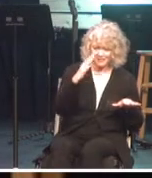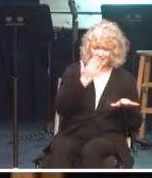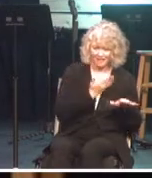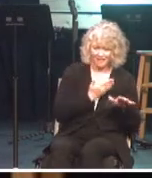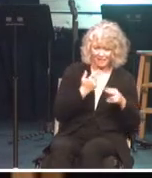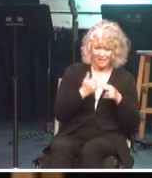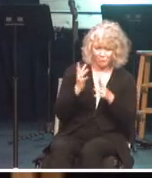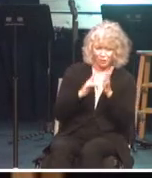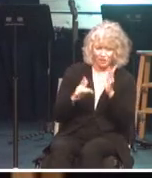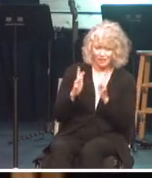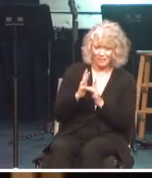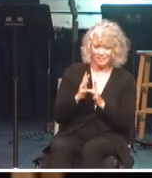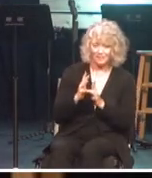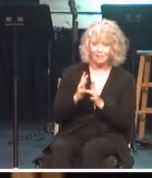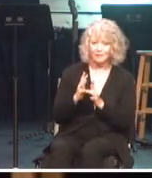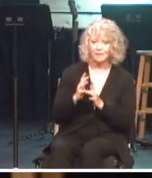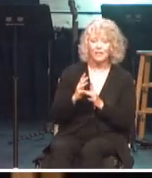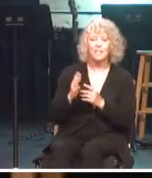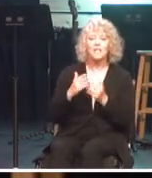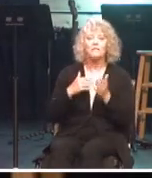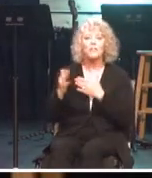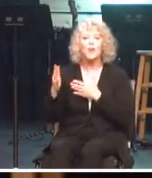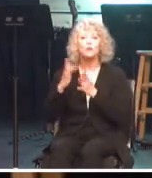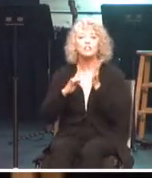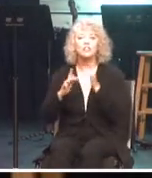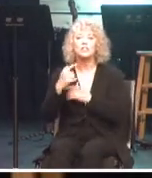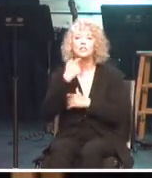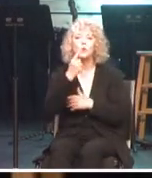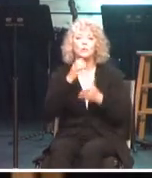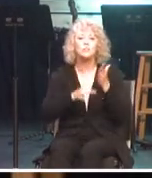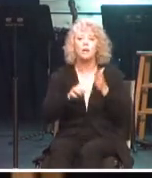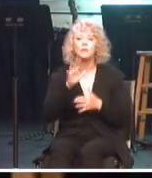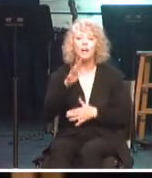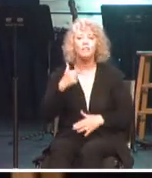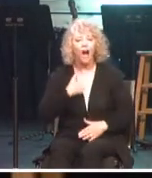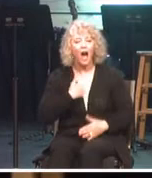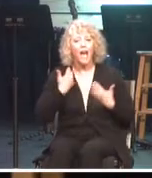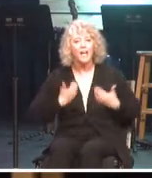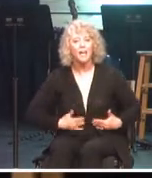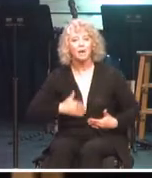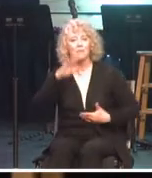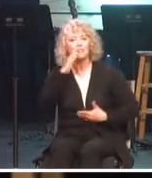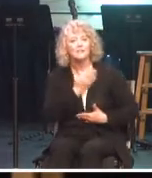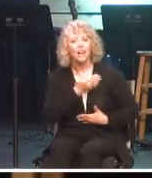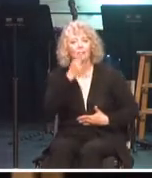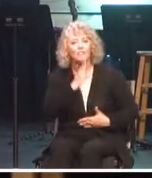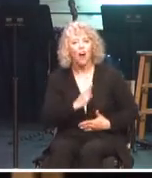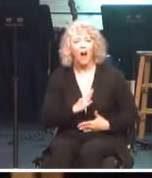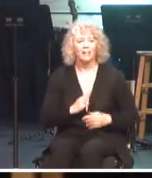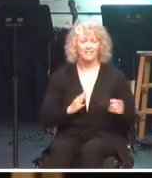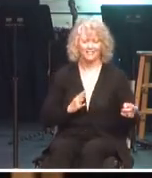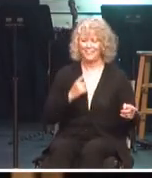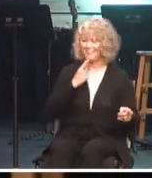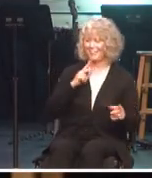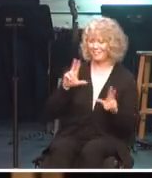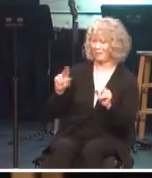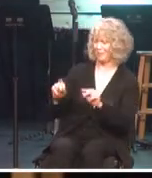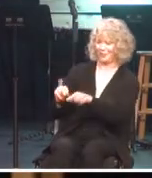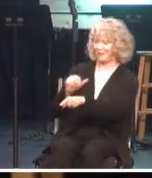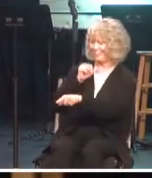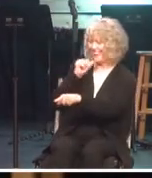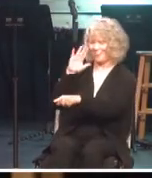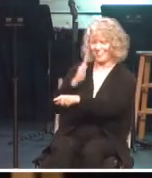You have a direct rejection of what Jesus said in chapter 5. He claims to be the son of God. Here, they're saying he's not the son of God.